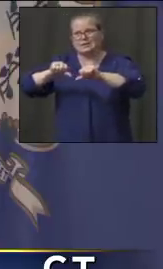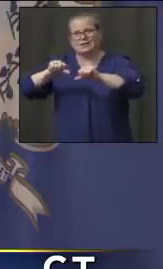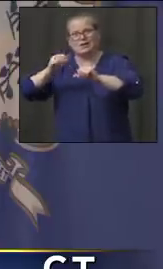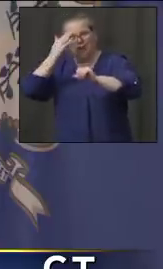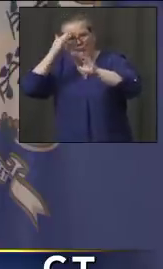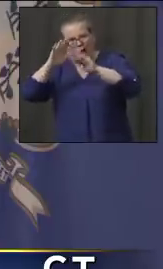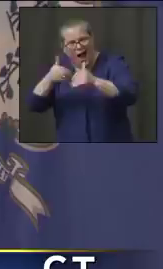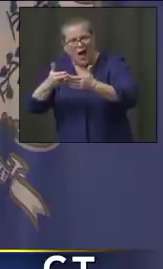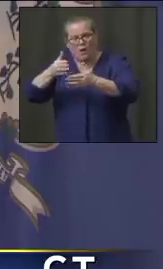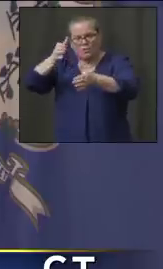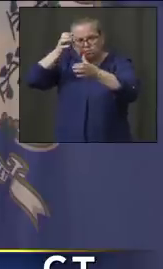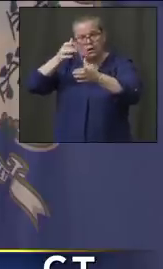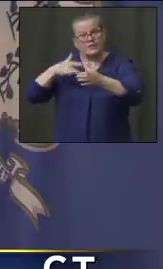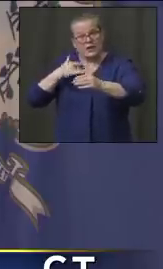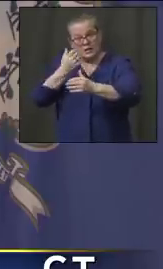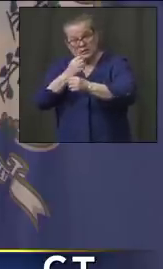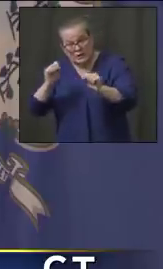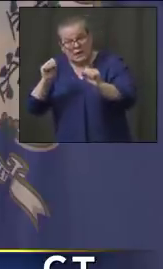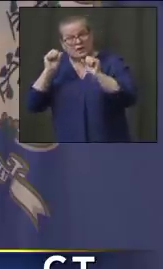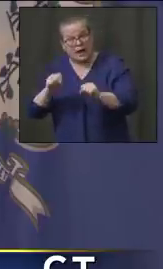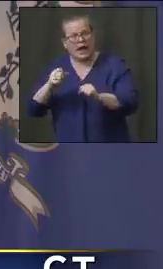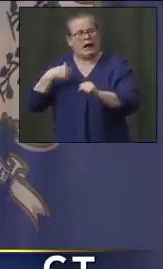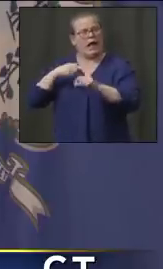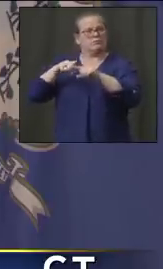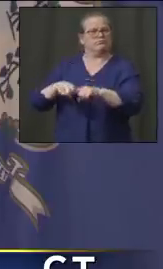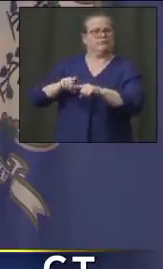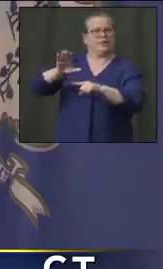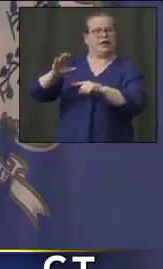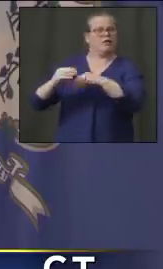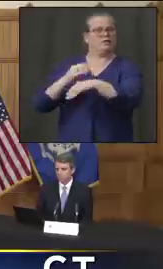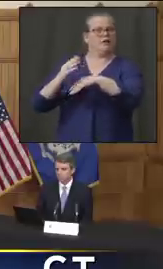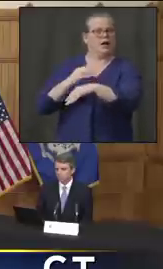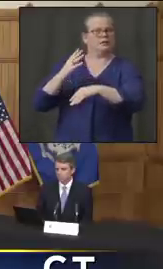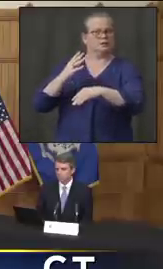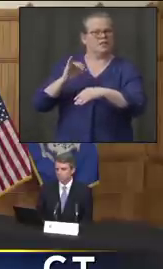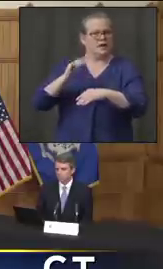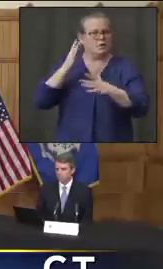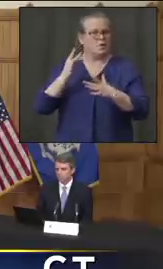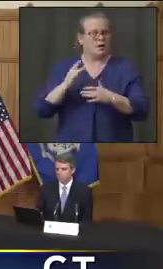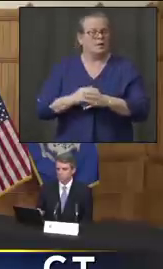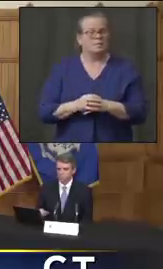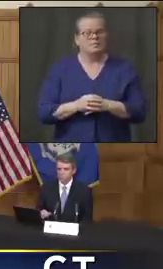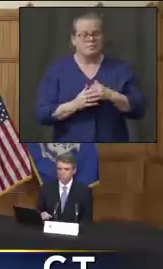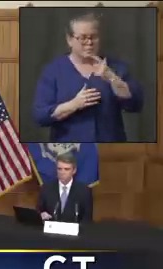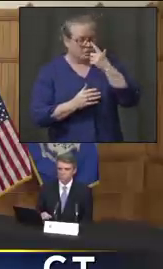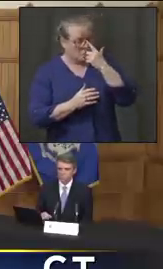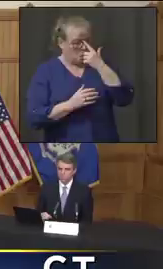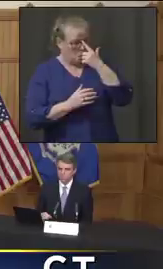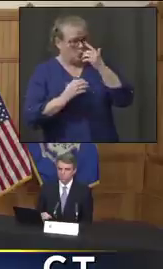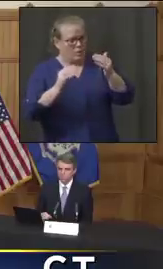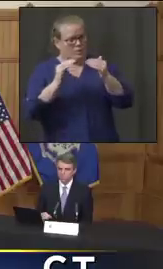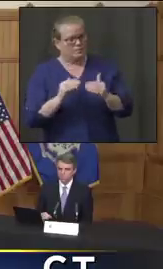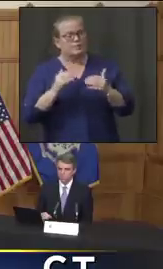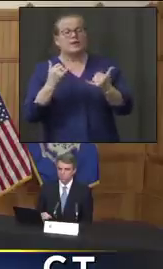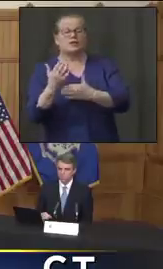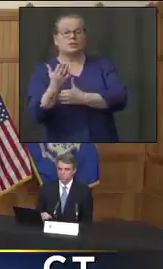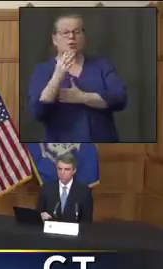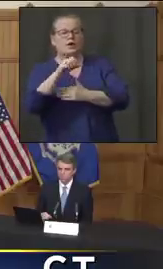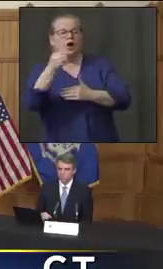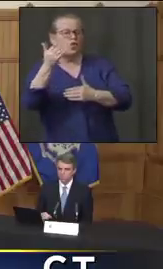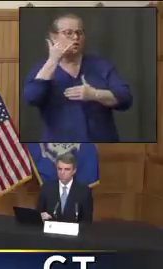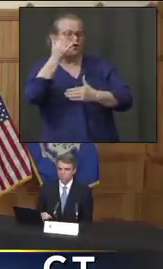safely. And then on the Department of Labor call this morning, the Deputy Commissioner said there's no staff,